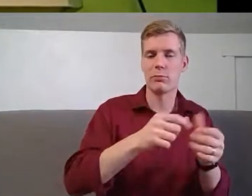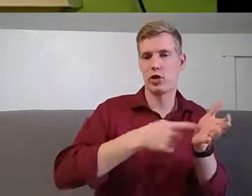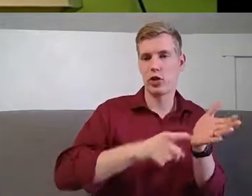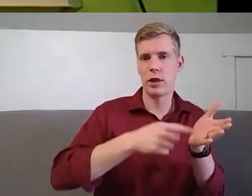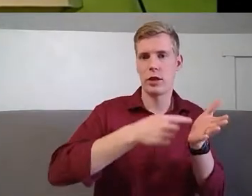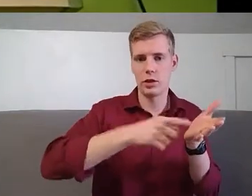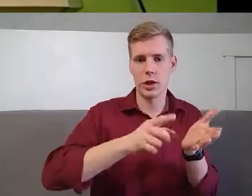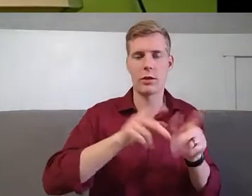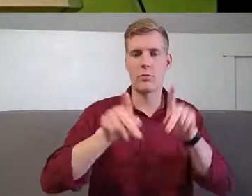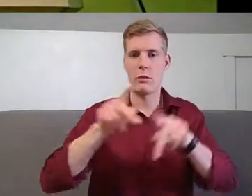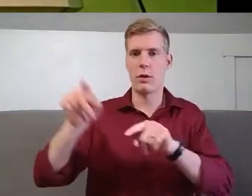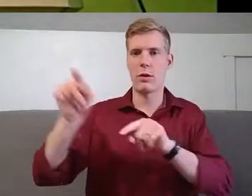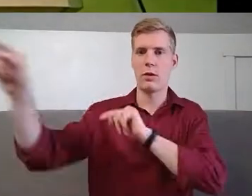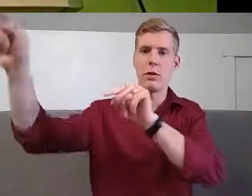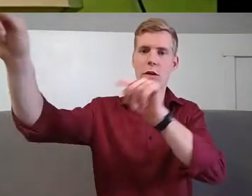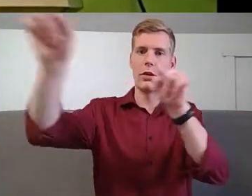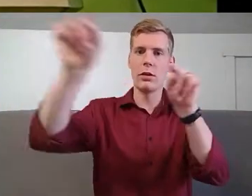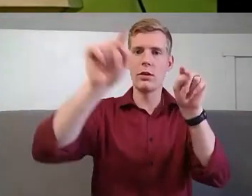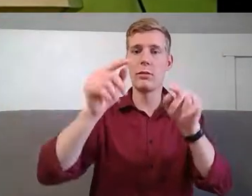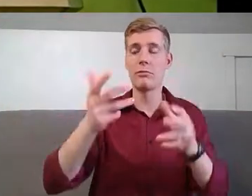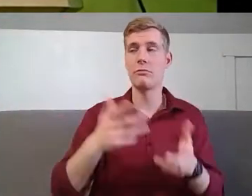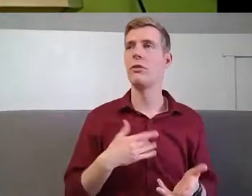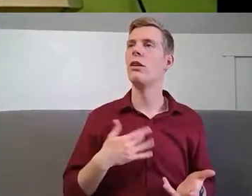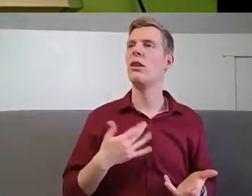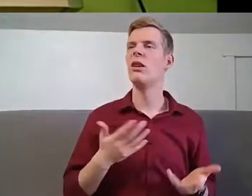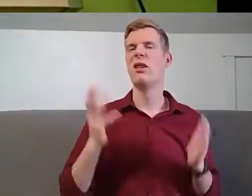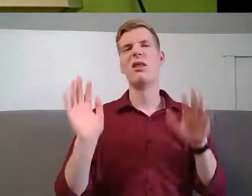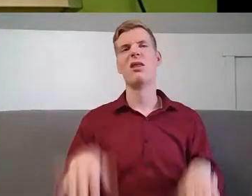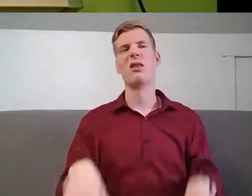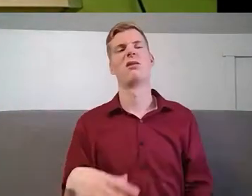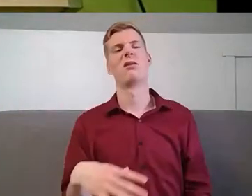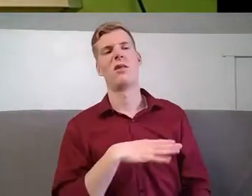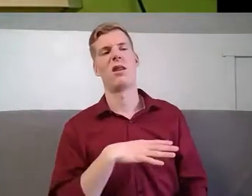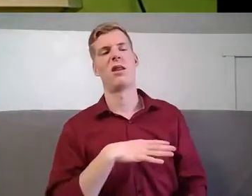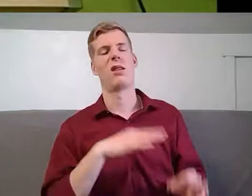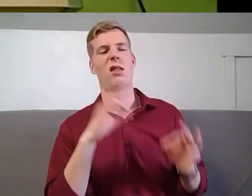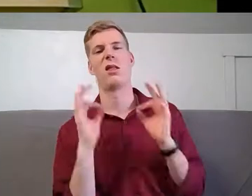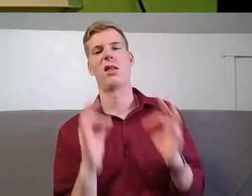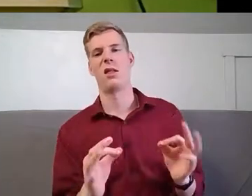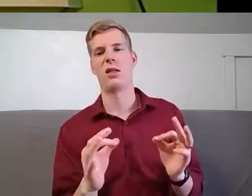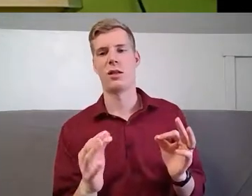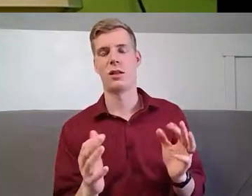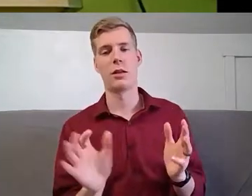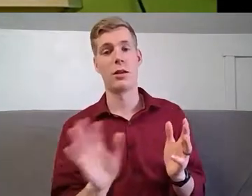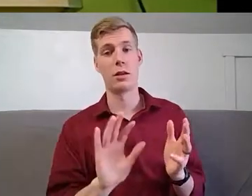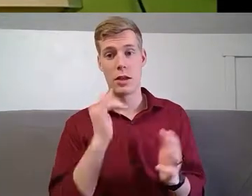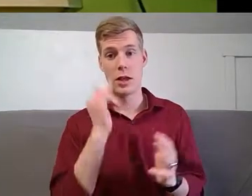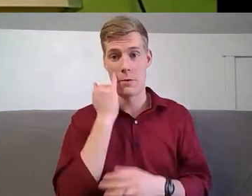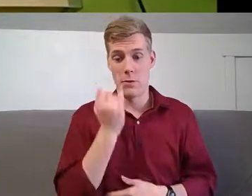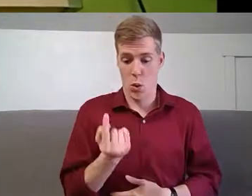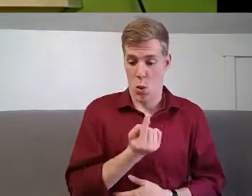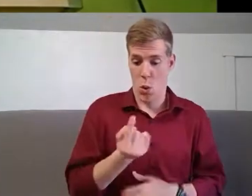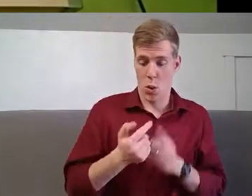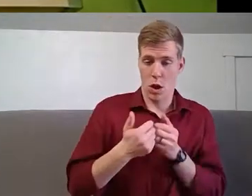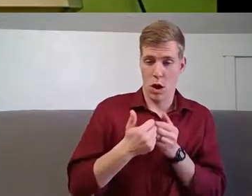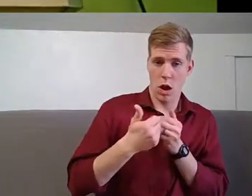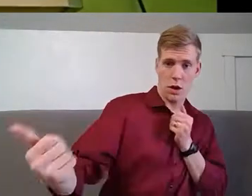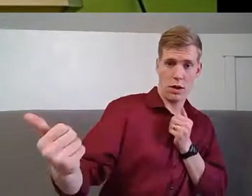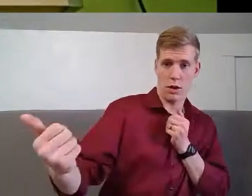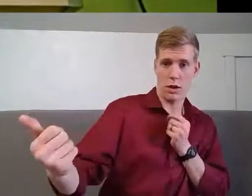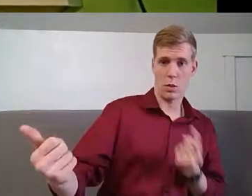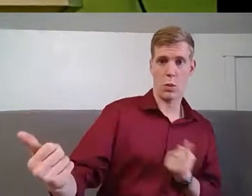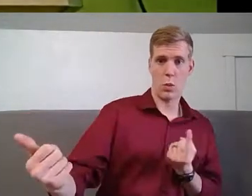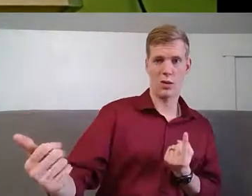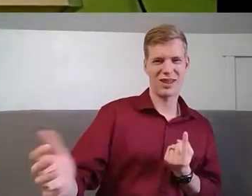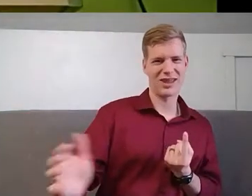with people, because we might not feel like we're like, oh, we're totally fine. We're not fine when we're completely isolated. I